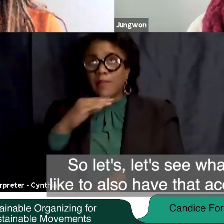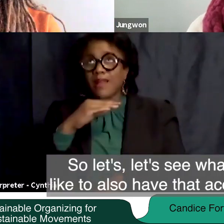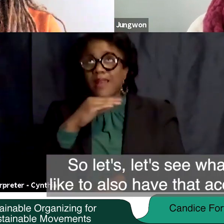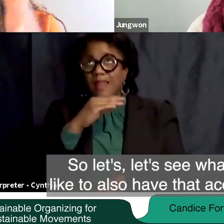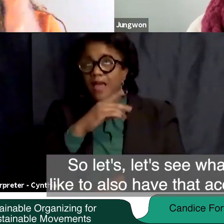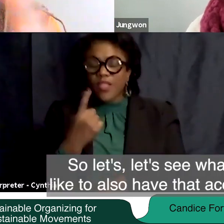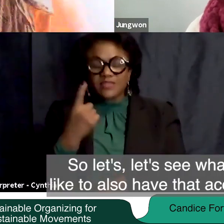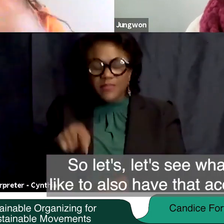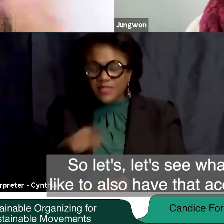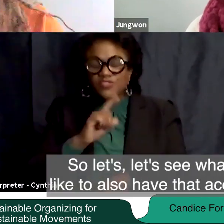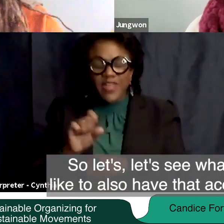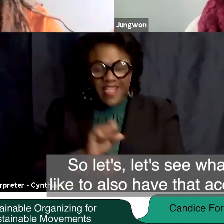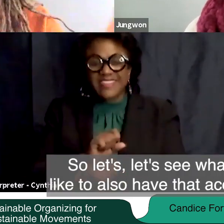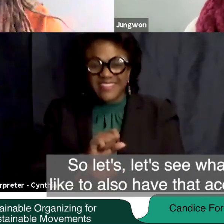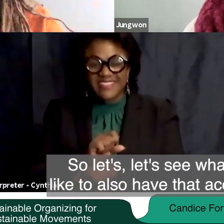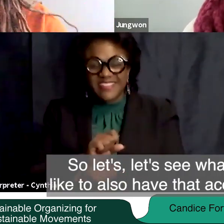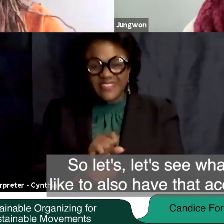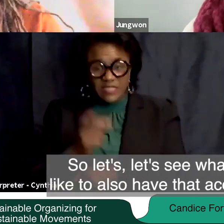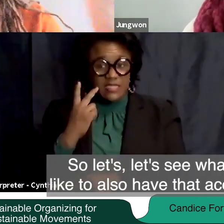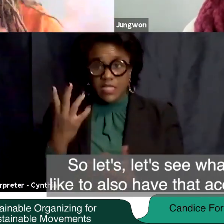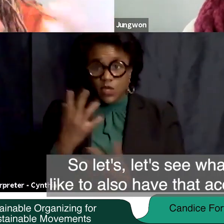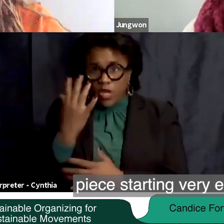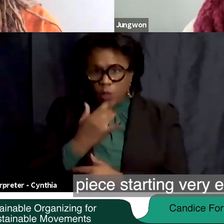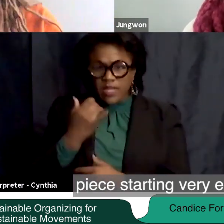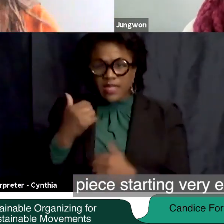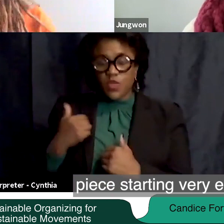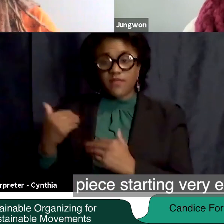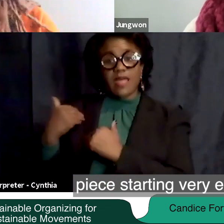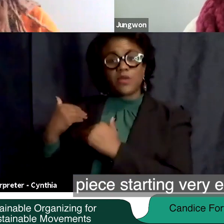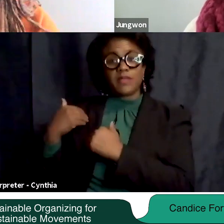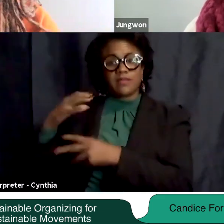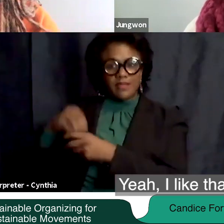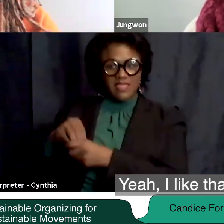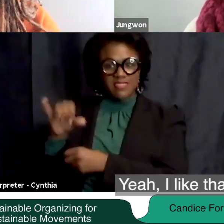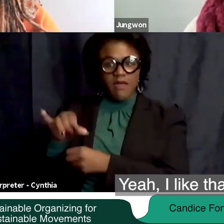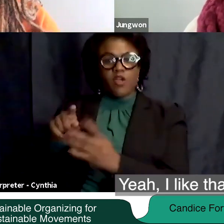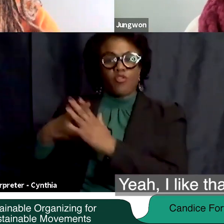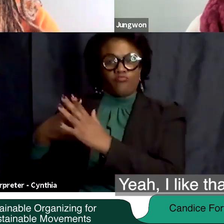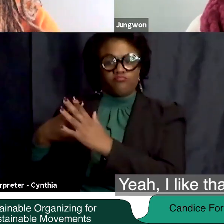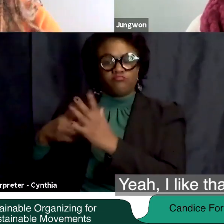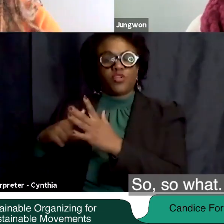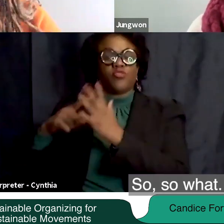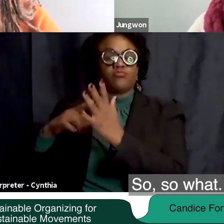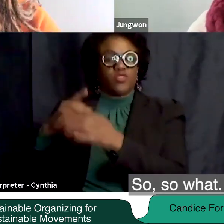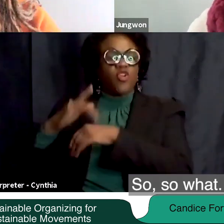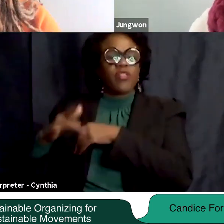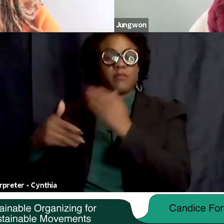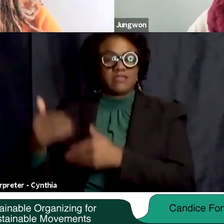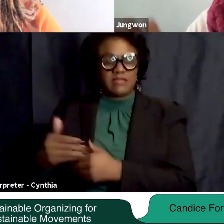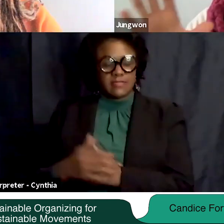reality. So let's see what it looks like to also have that accountability piece starting very early on. Yeah, I like that. So